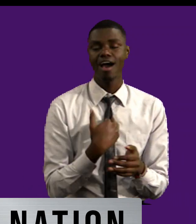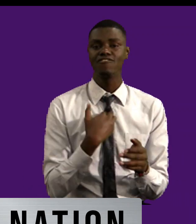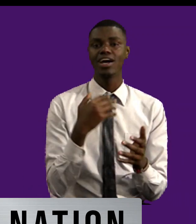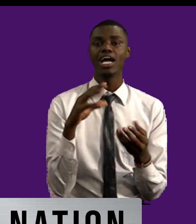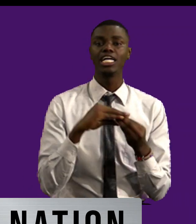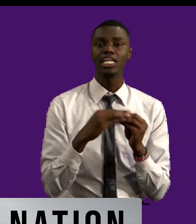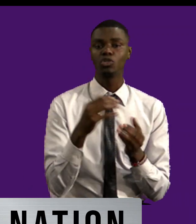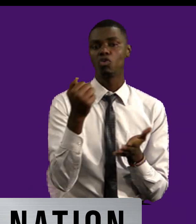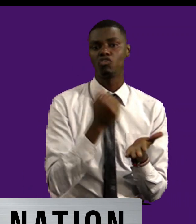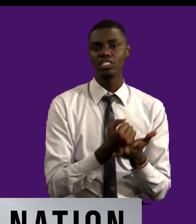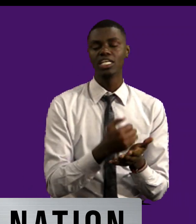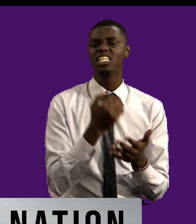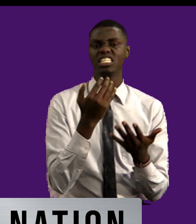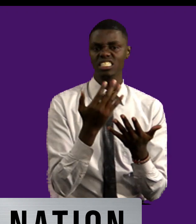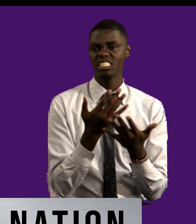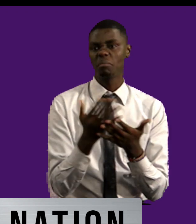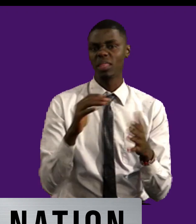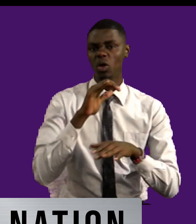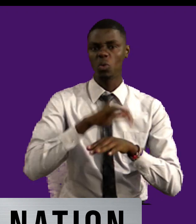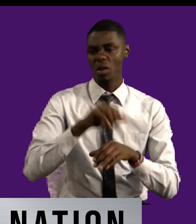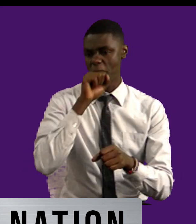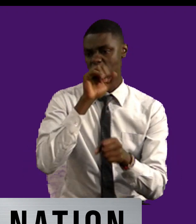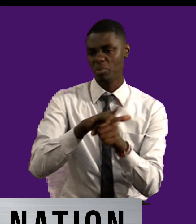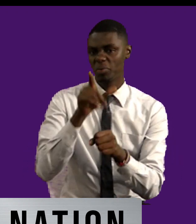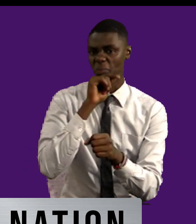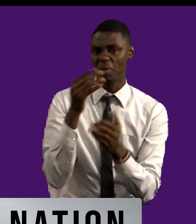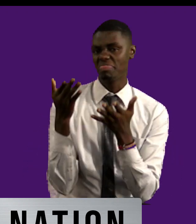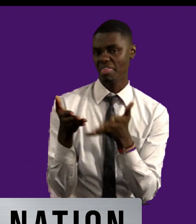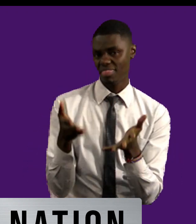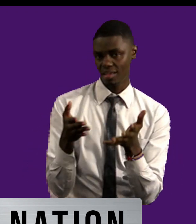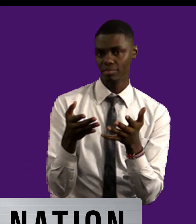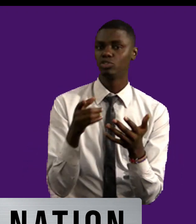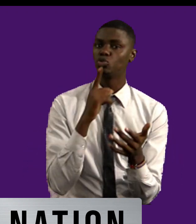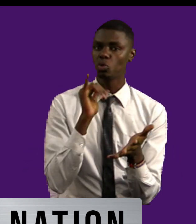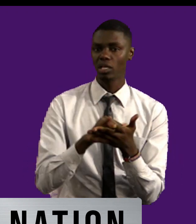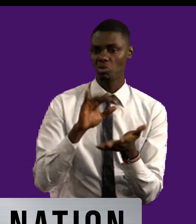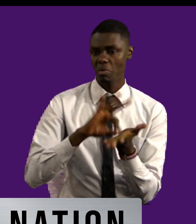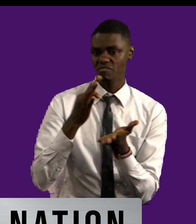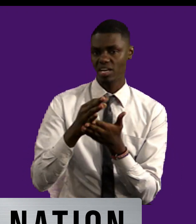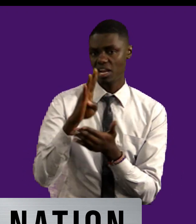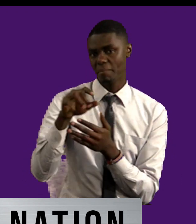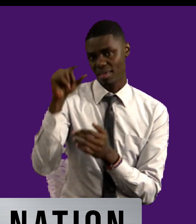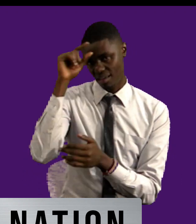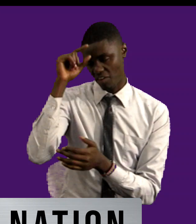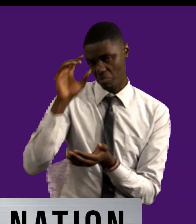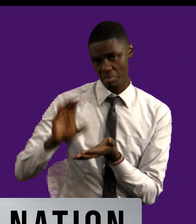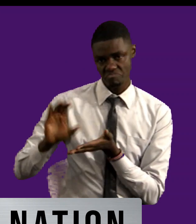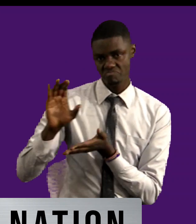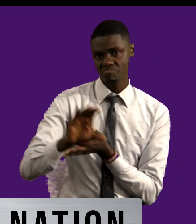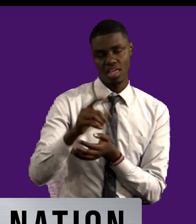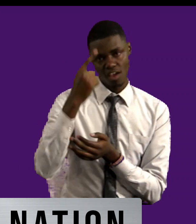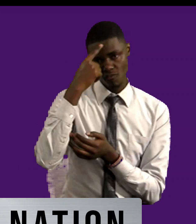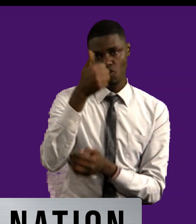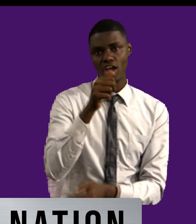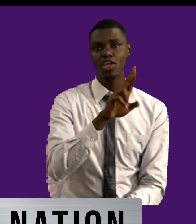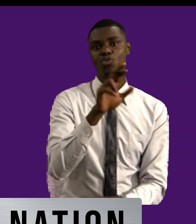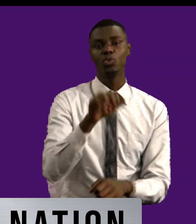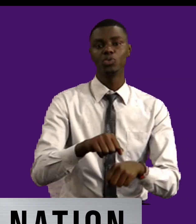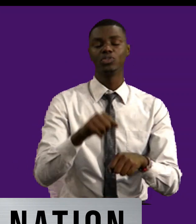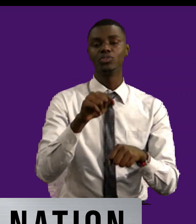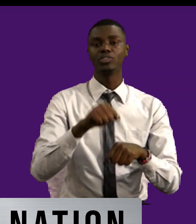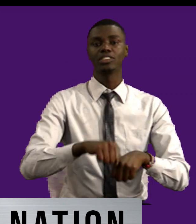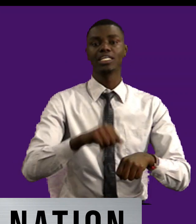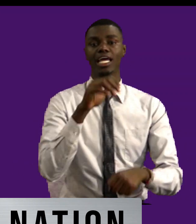office. It's among the goodies he has been promised, so as to be funded by the state for the